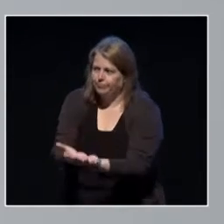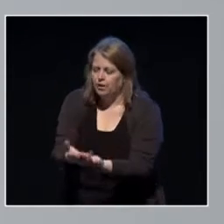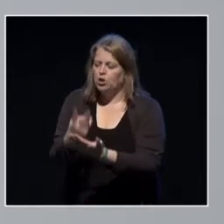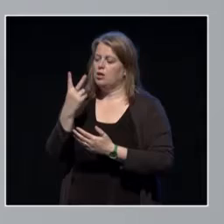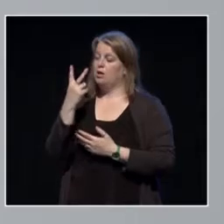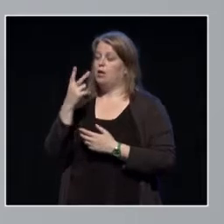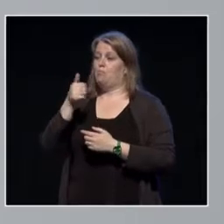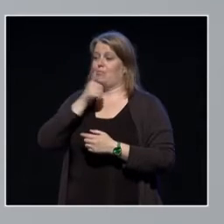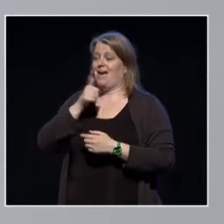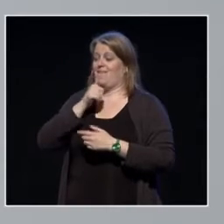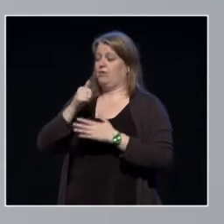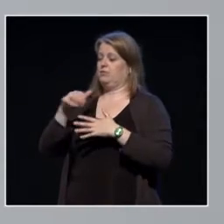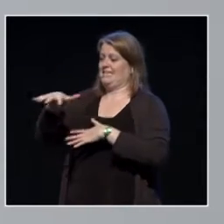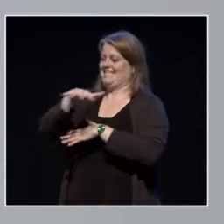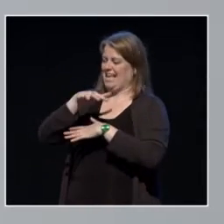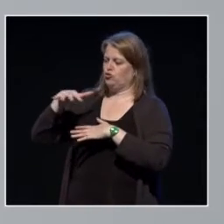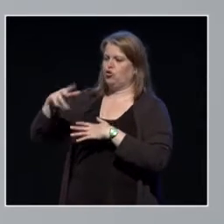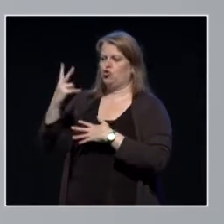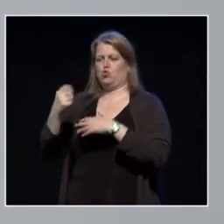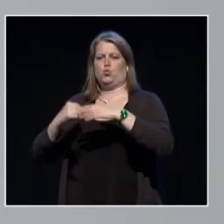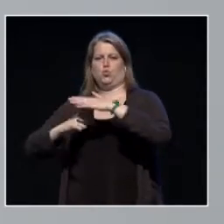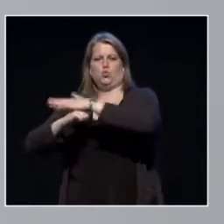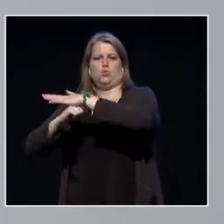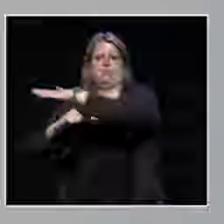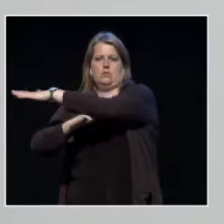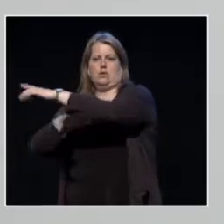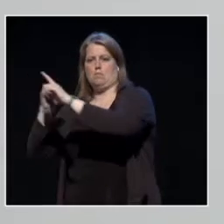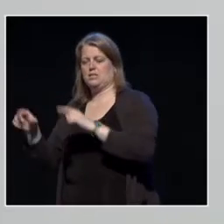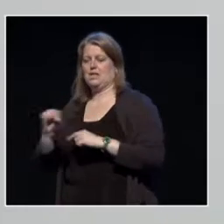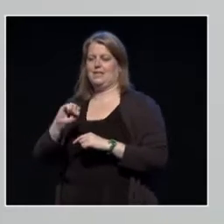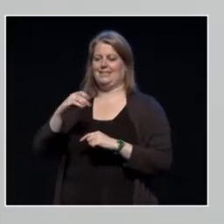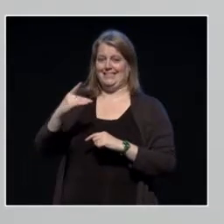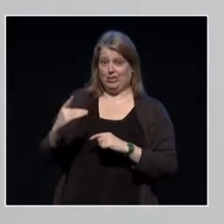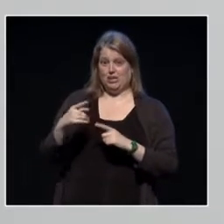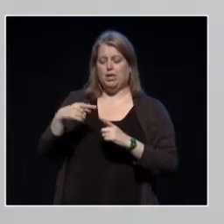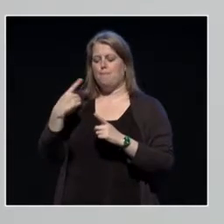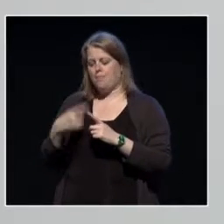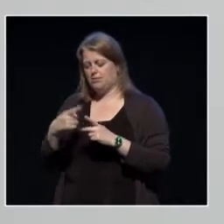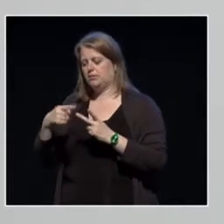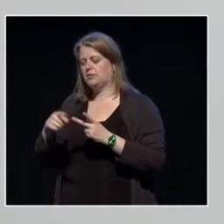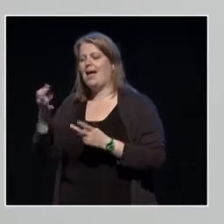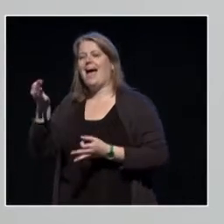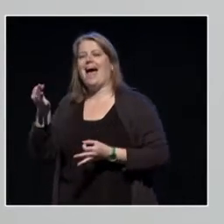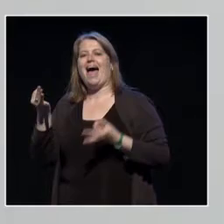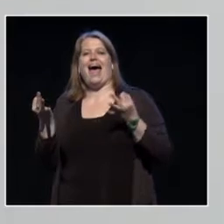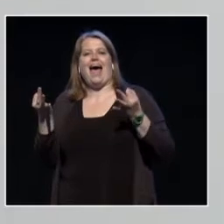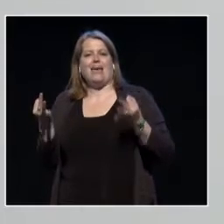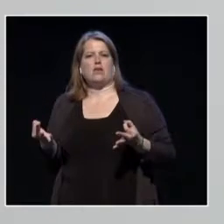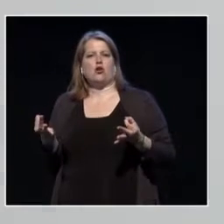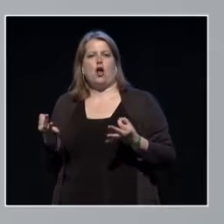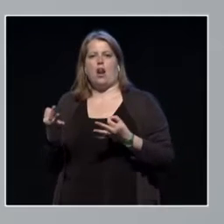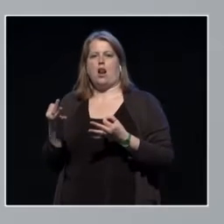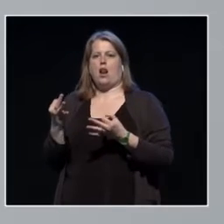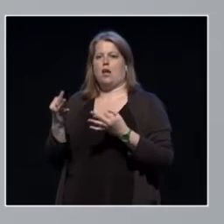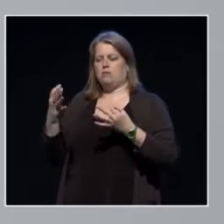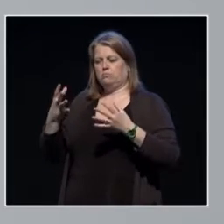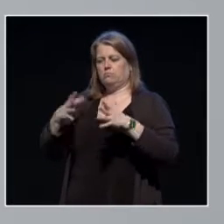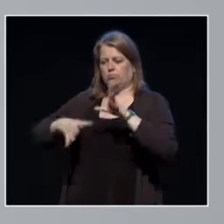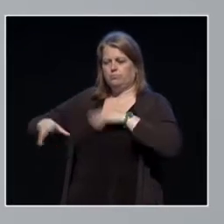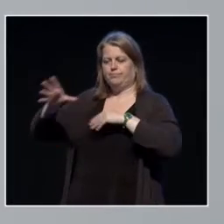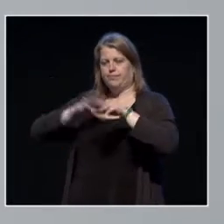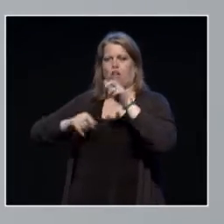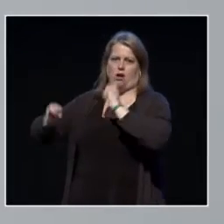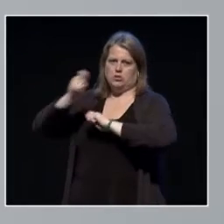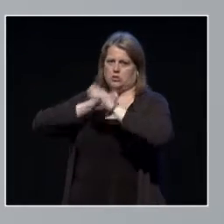pillars, the sustainable development goals and also the promotion of ethical consumption. And we need to realize that